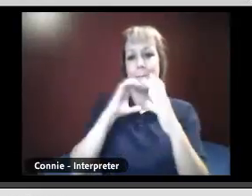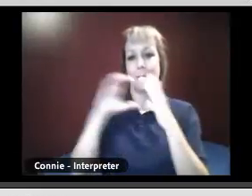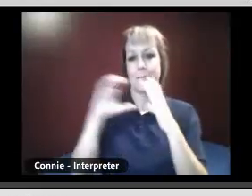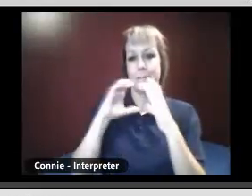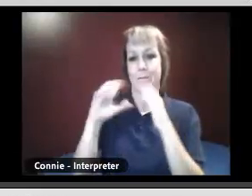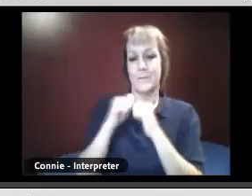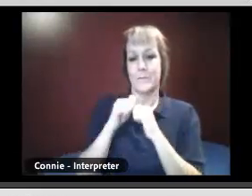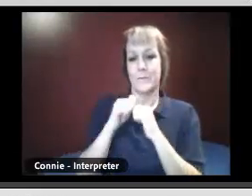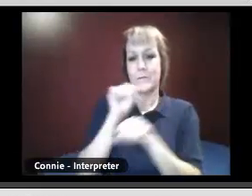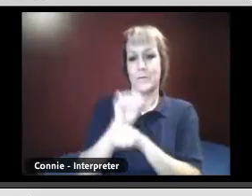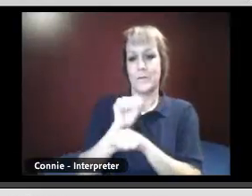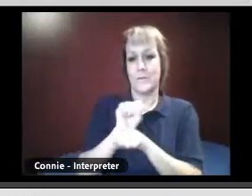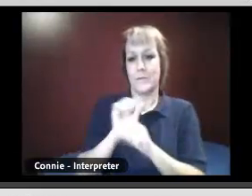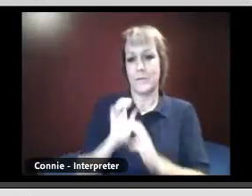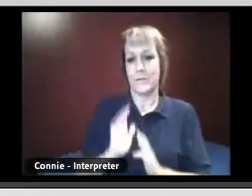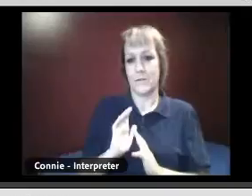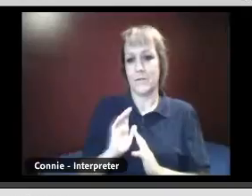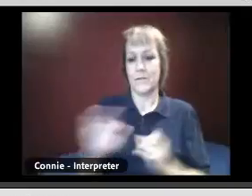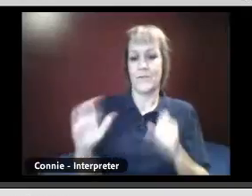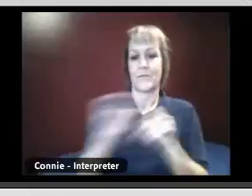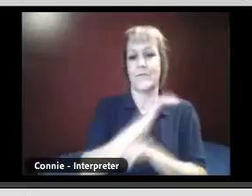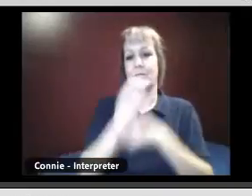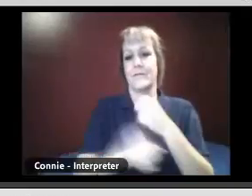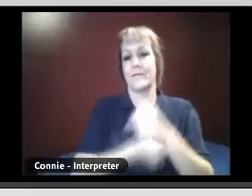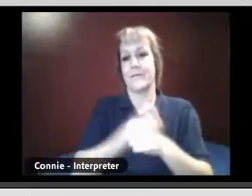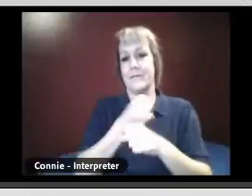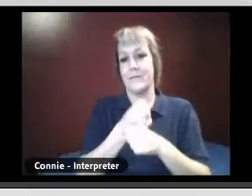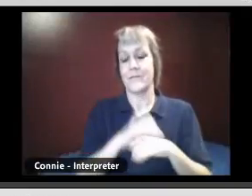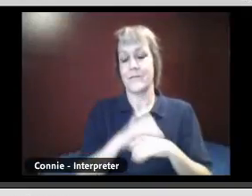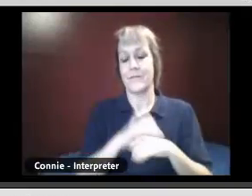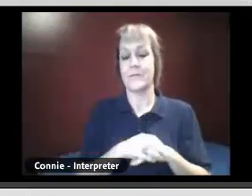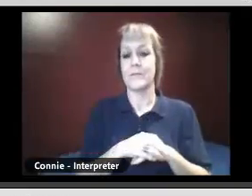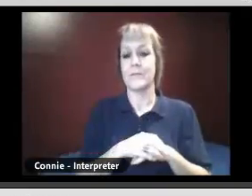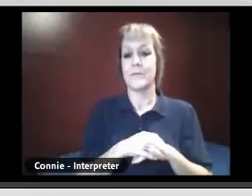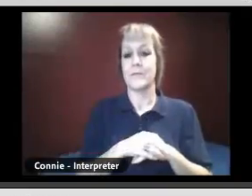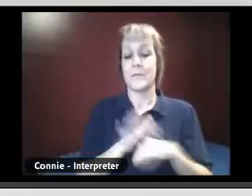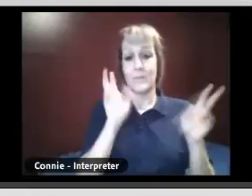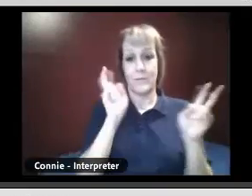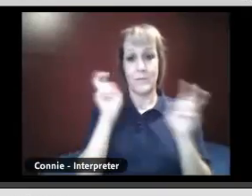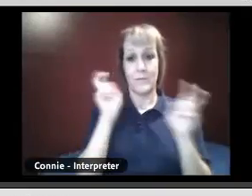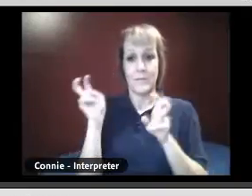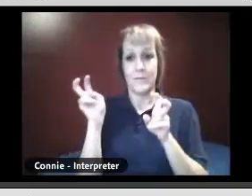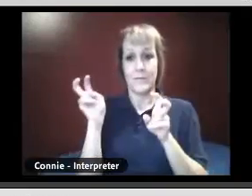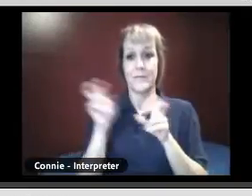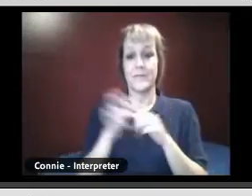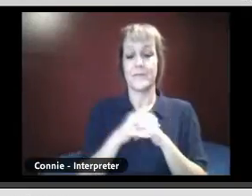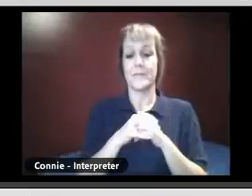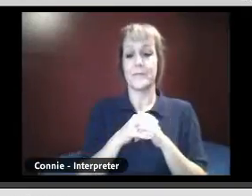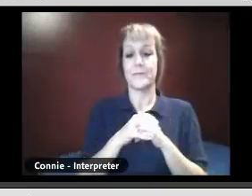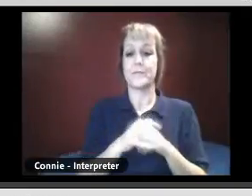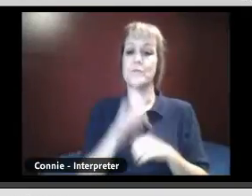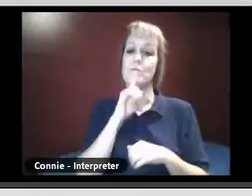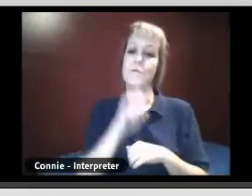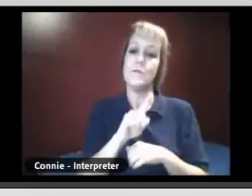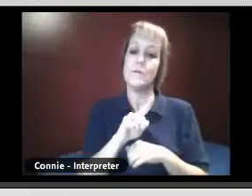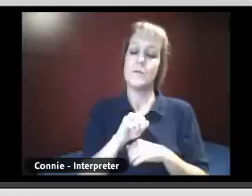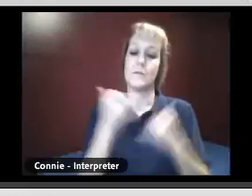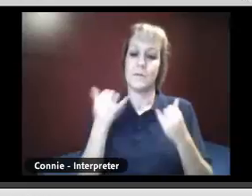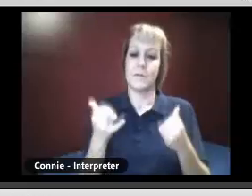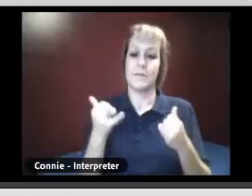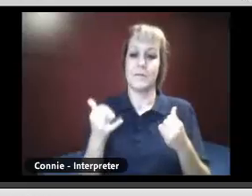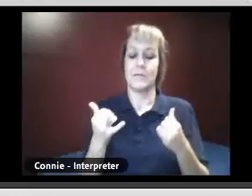for you all year long. So that is, these topics here, have really brought us to where we are